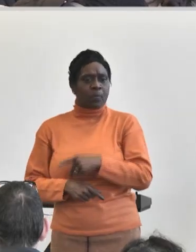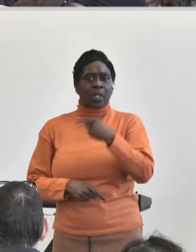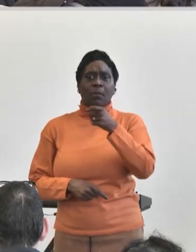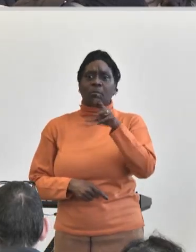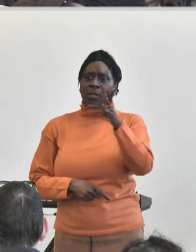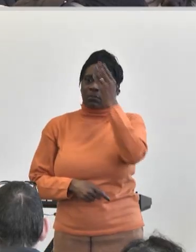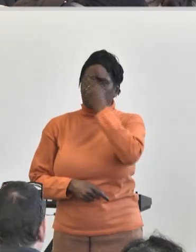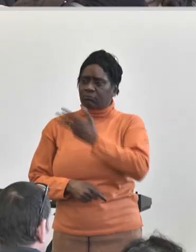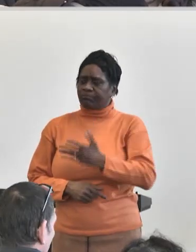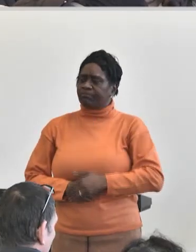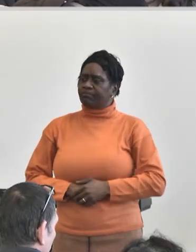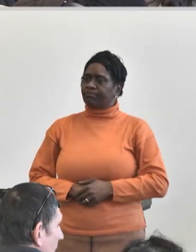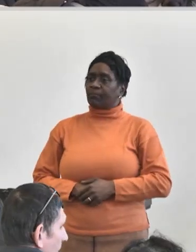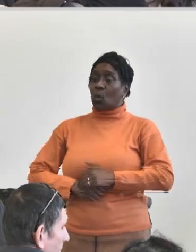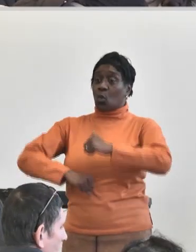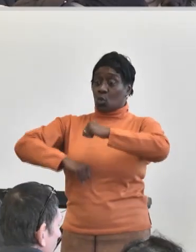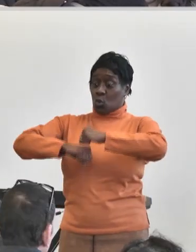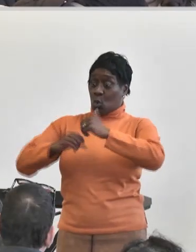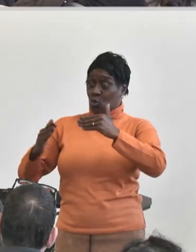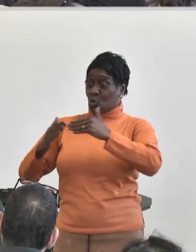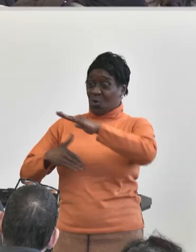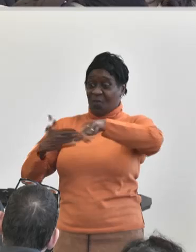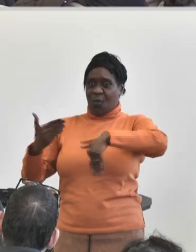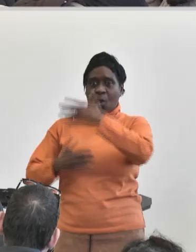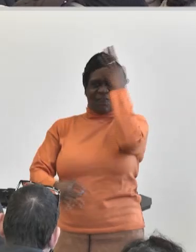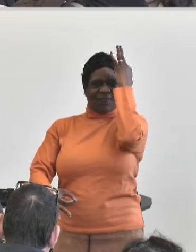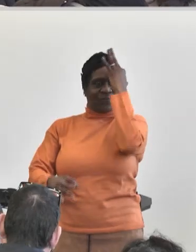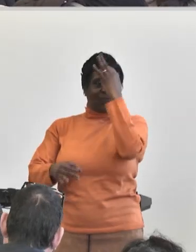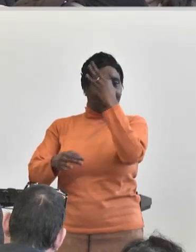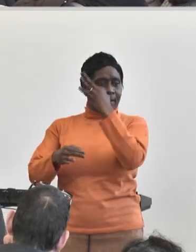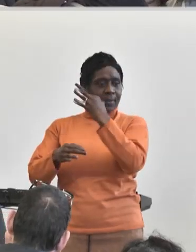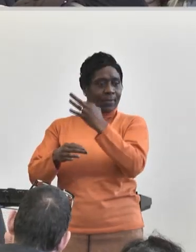said, Pedro les dice, the cornerstone of all faith. La